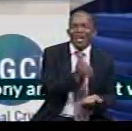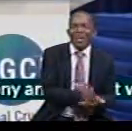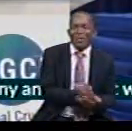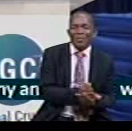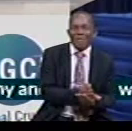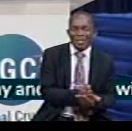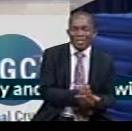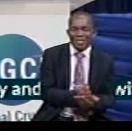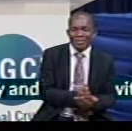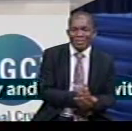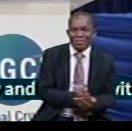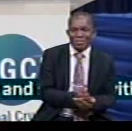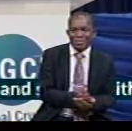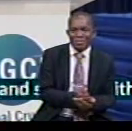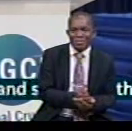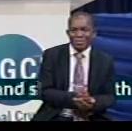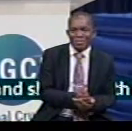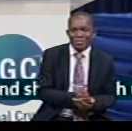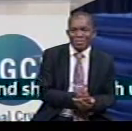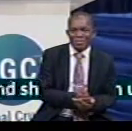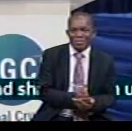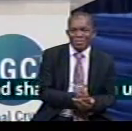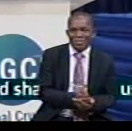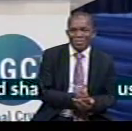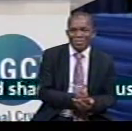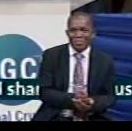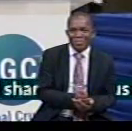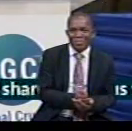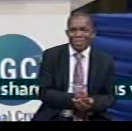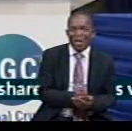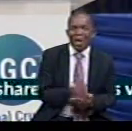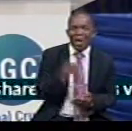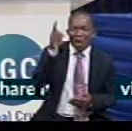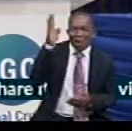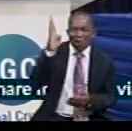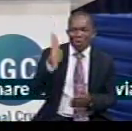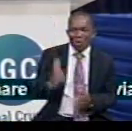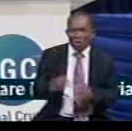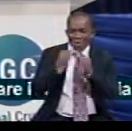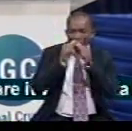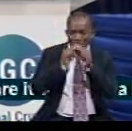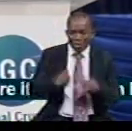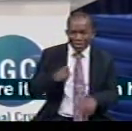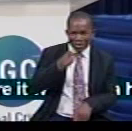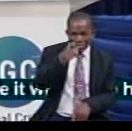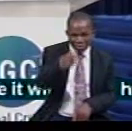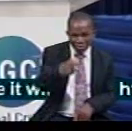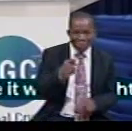Amen. God bless you.